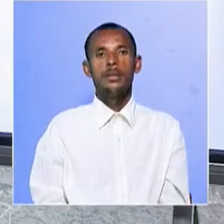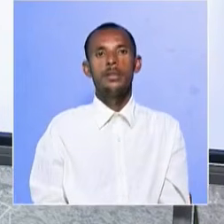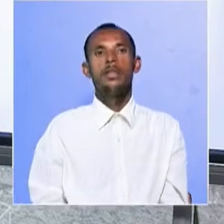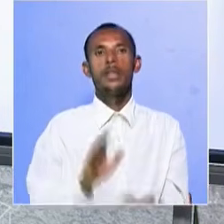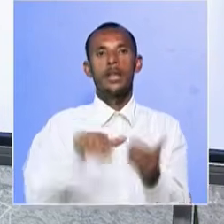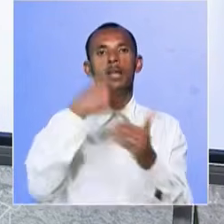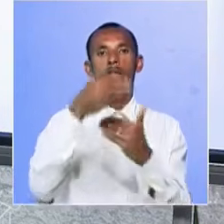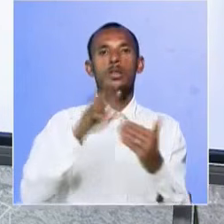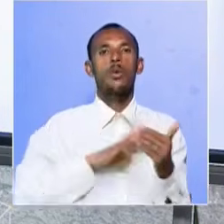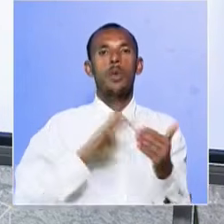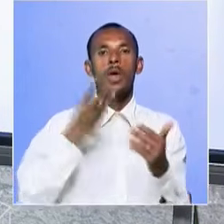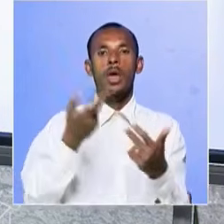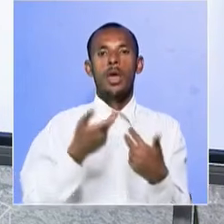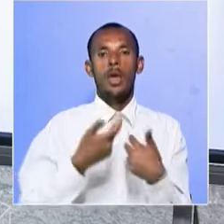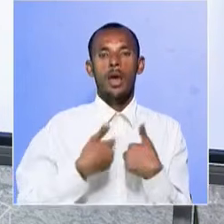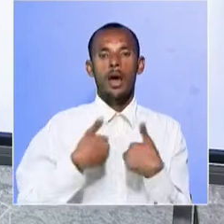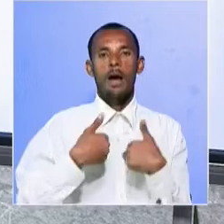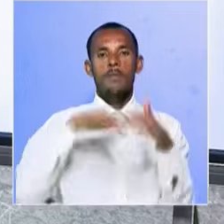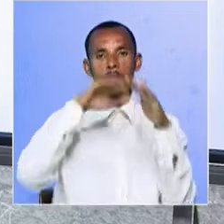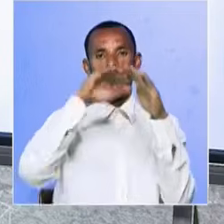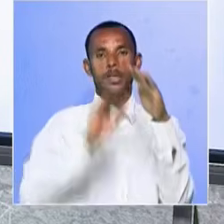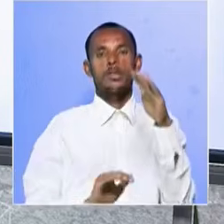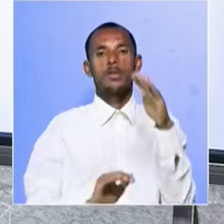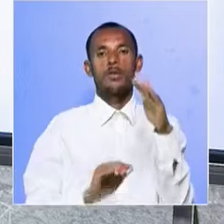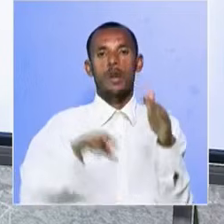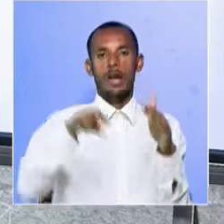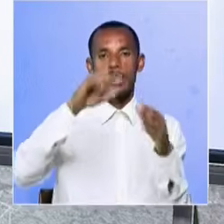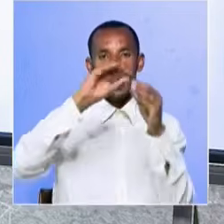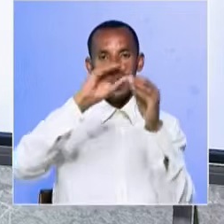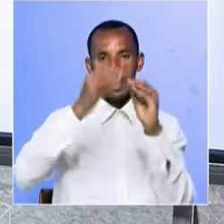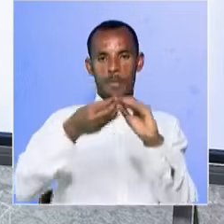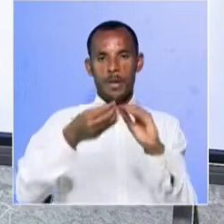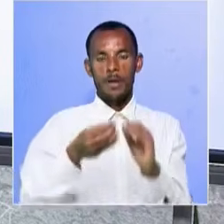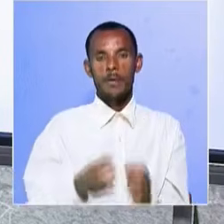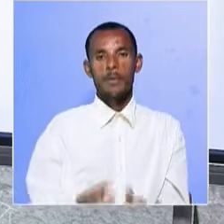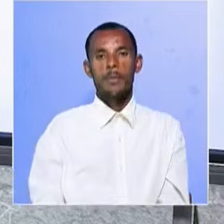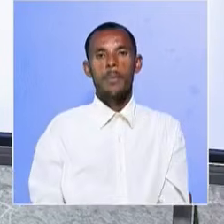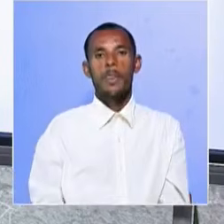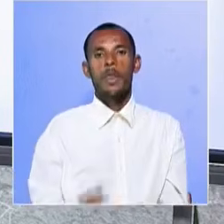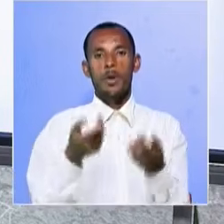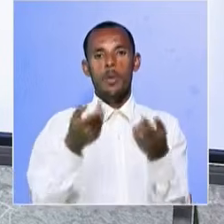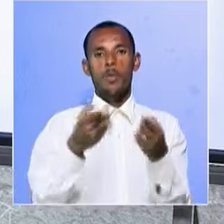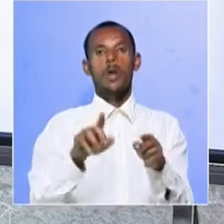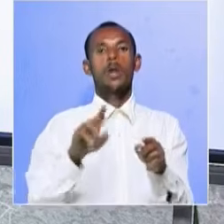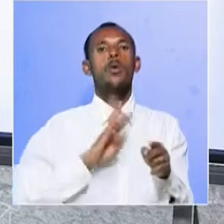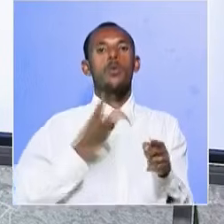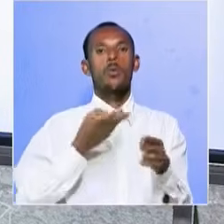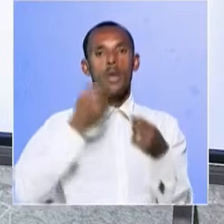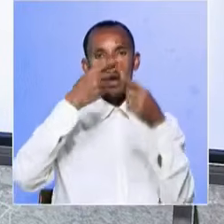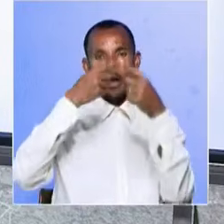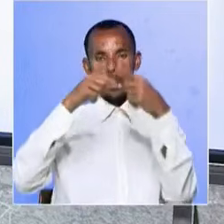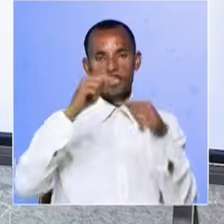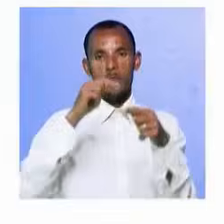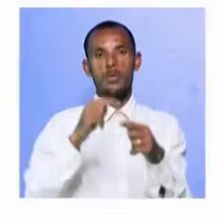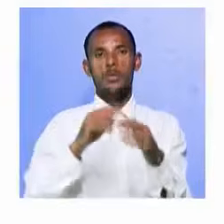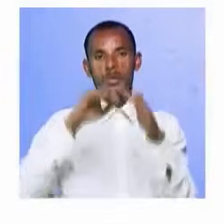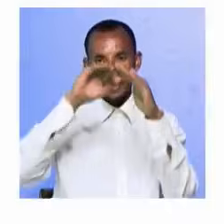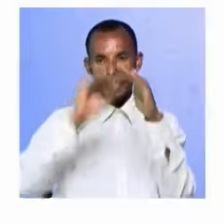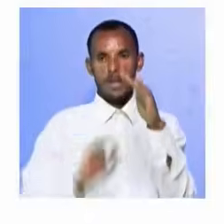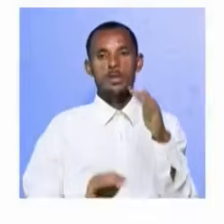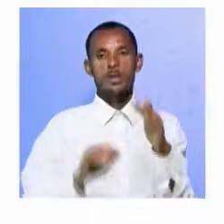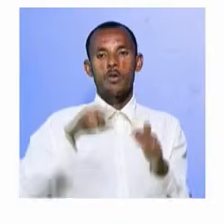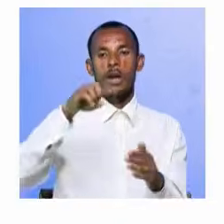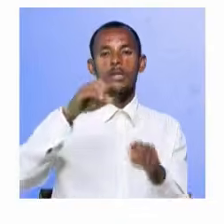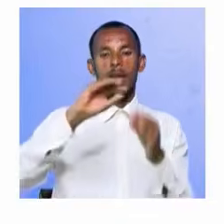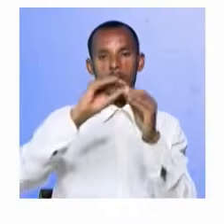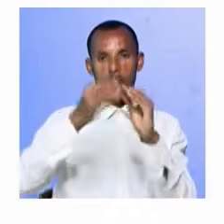Next, we have subtraction of rational numbers. Okay, when we come to subtraction of rational